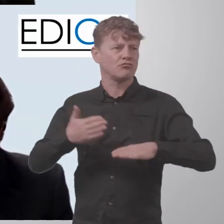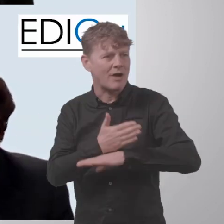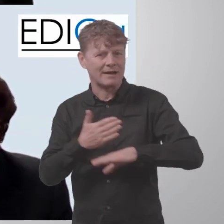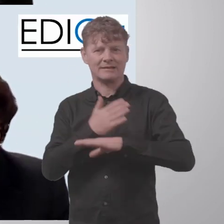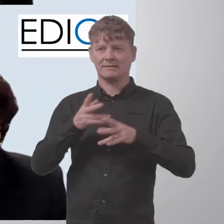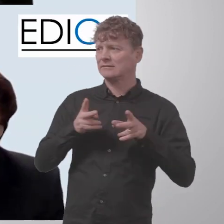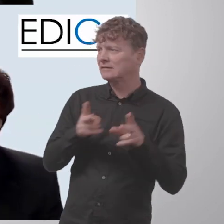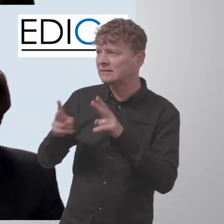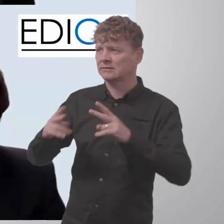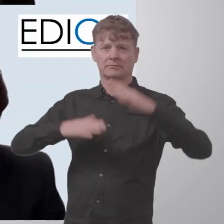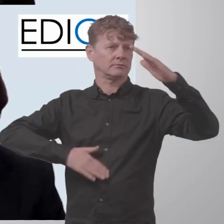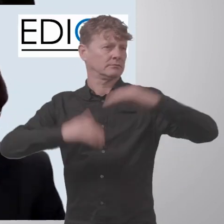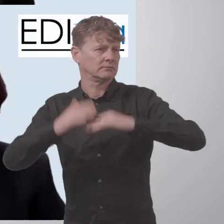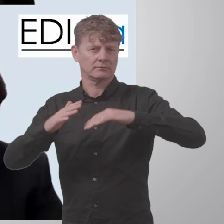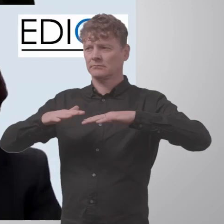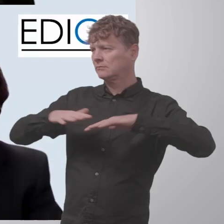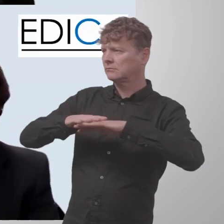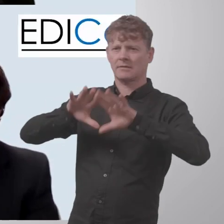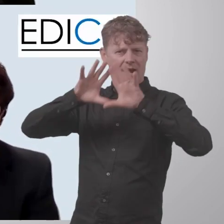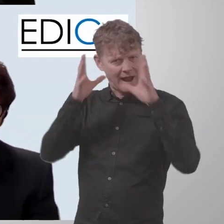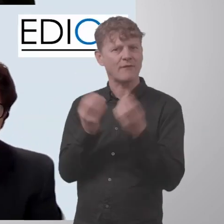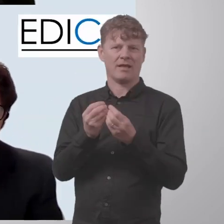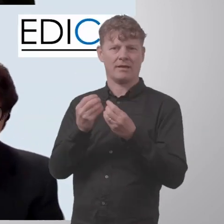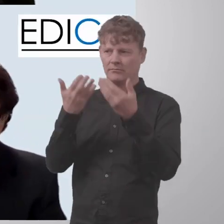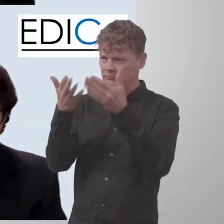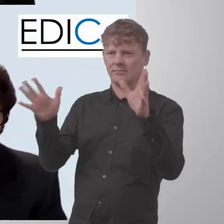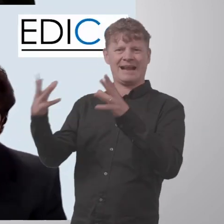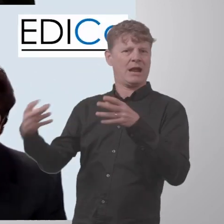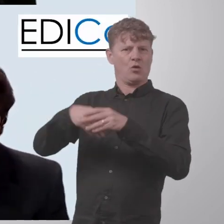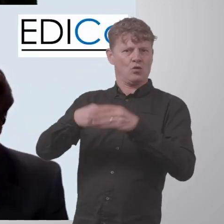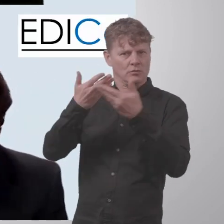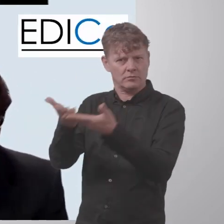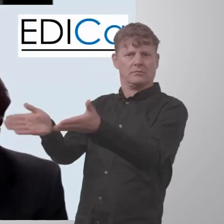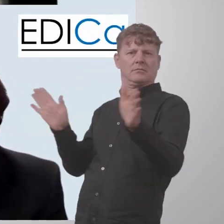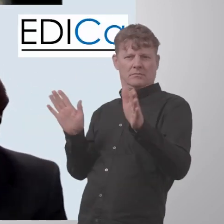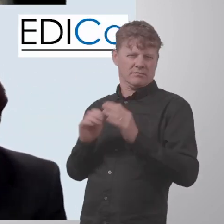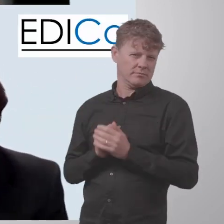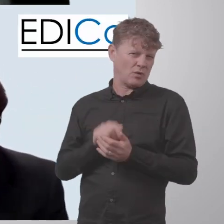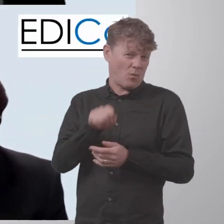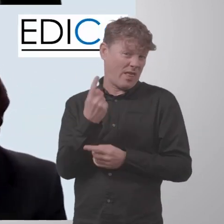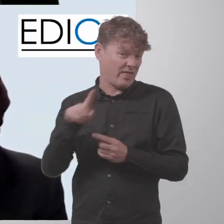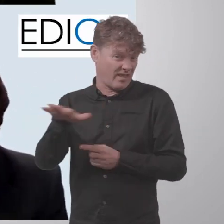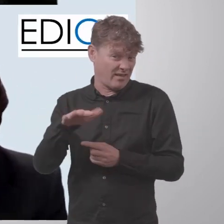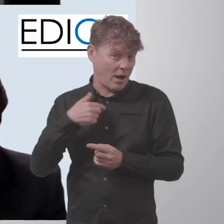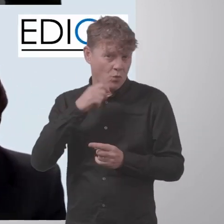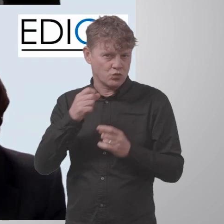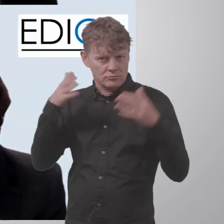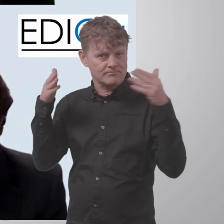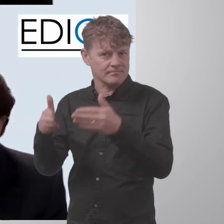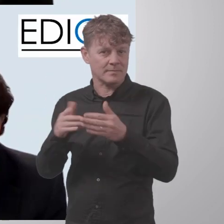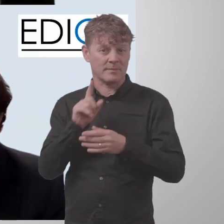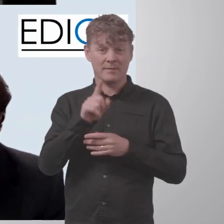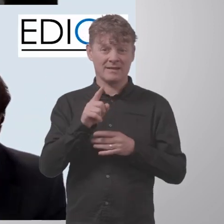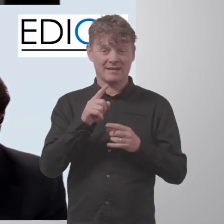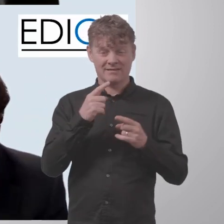workplaces inclusionary. So that's the one thing I would do. I mean, the irony is that the Equality Act